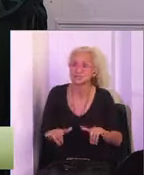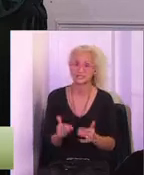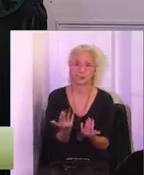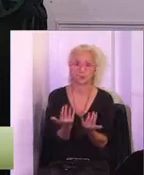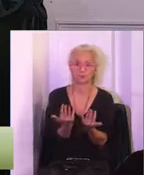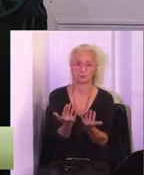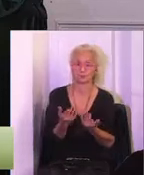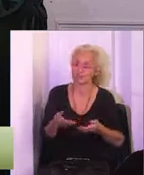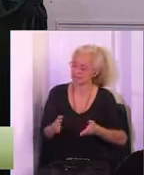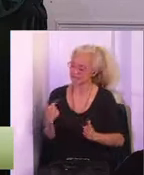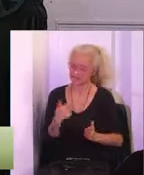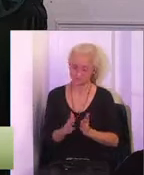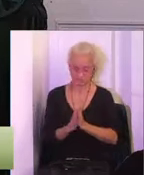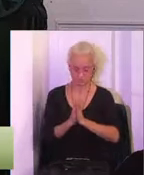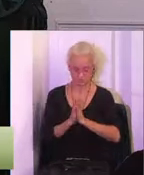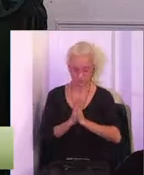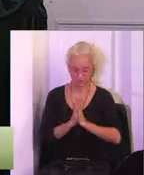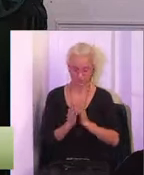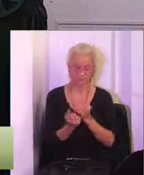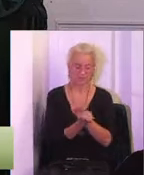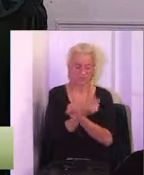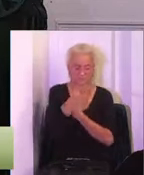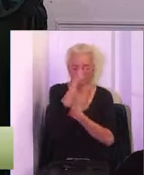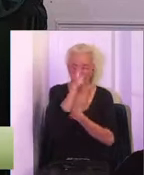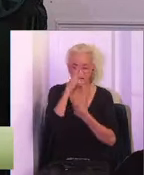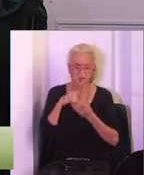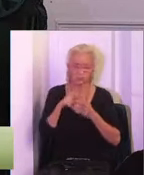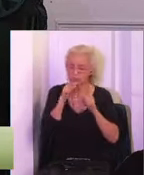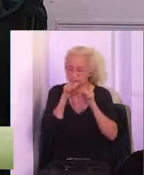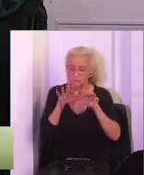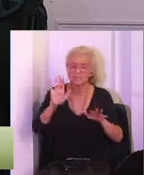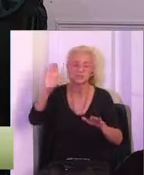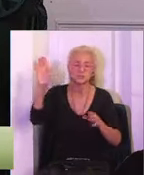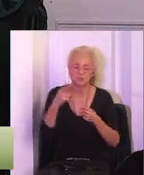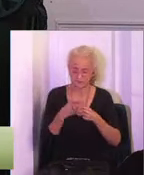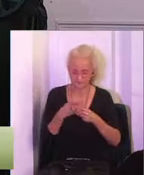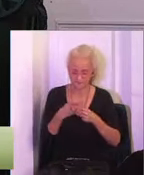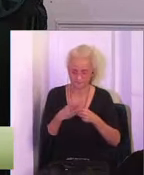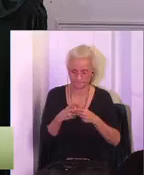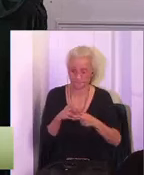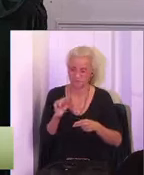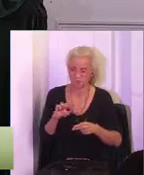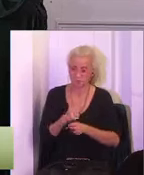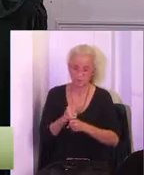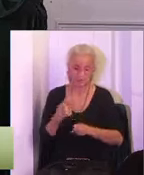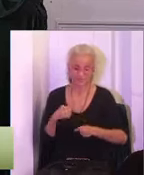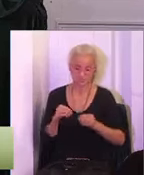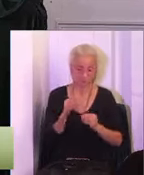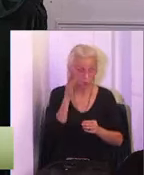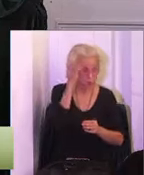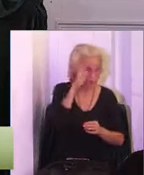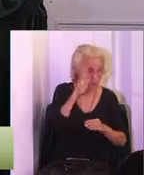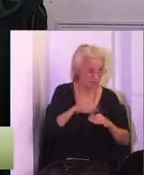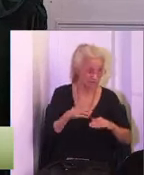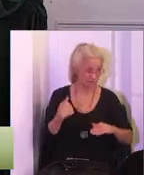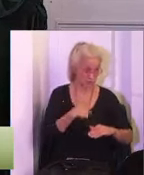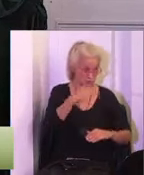Let us pray. Loving God, we bless your name for making us smarter than we think we